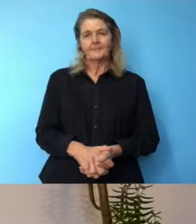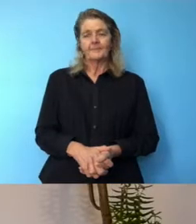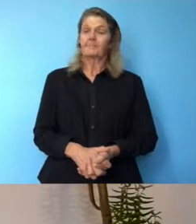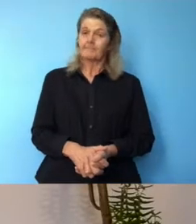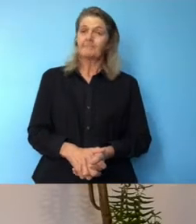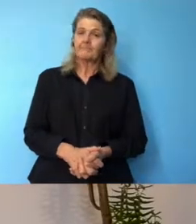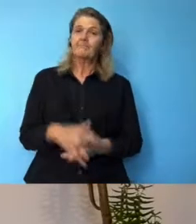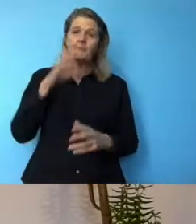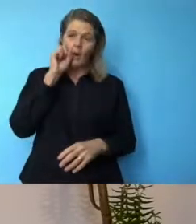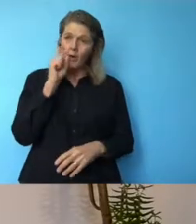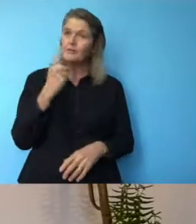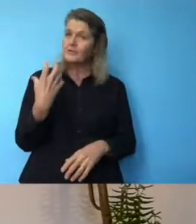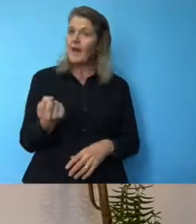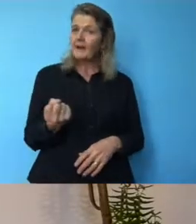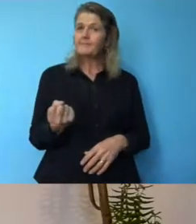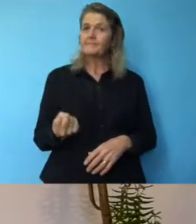Okay, so we've got our orange.